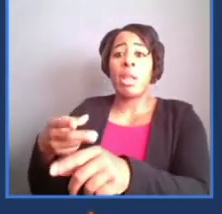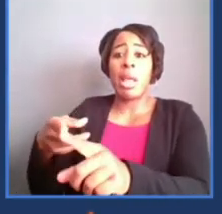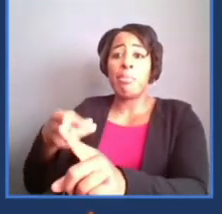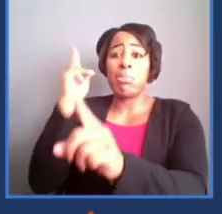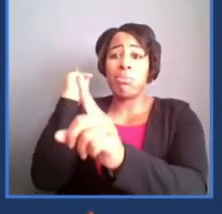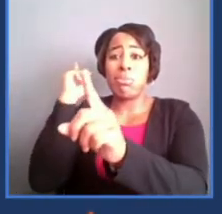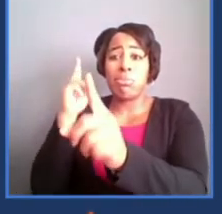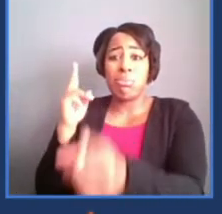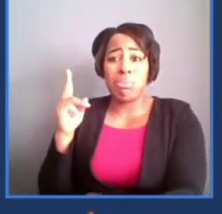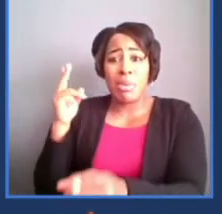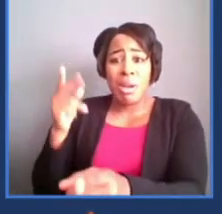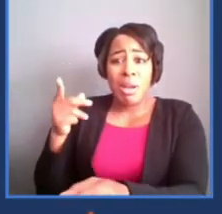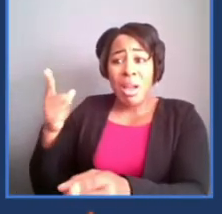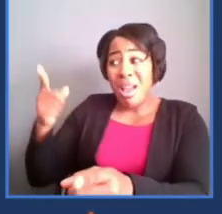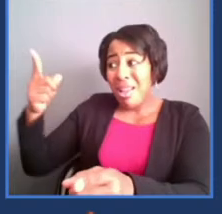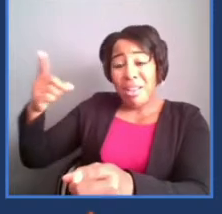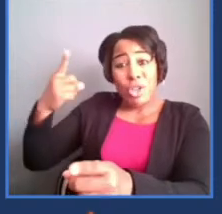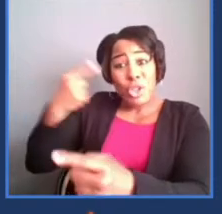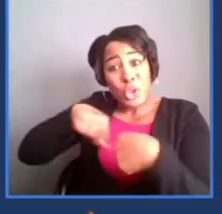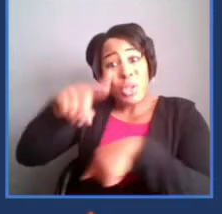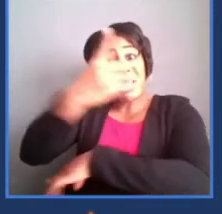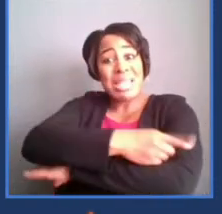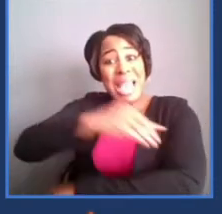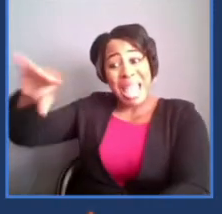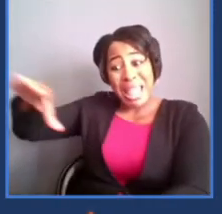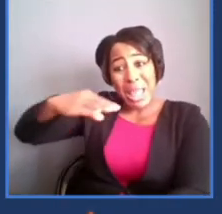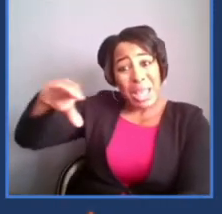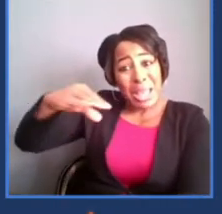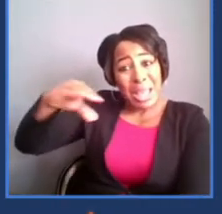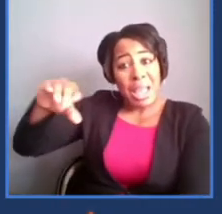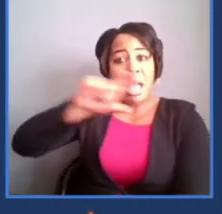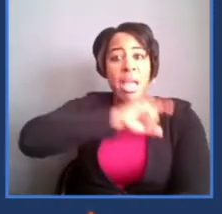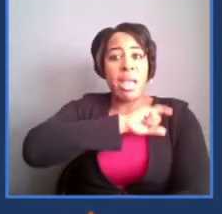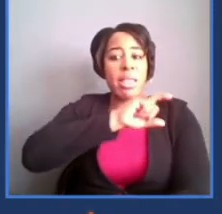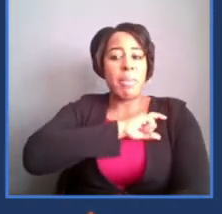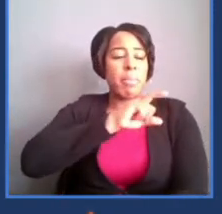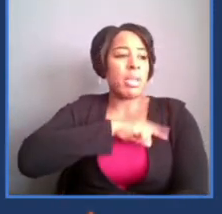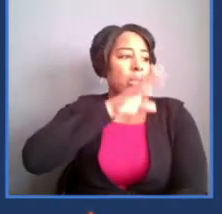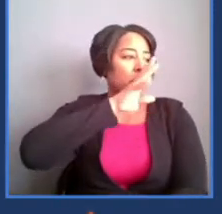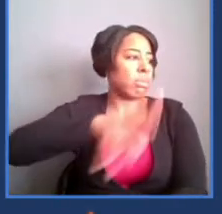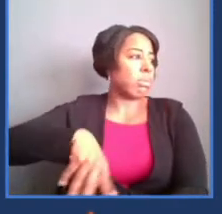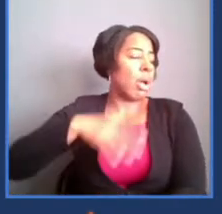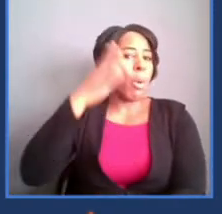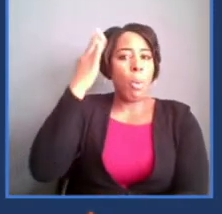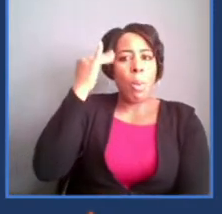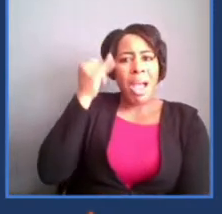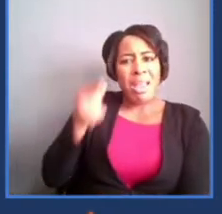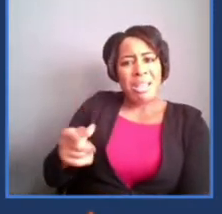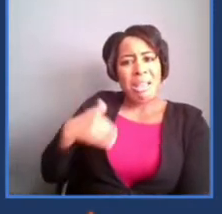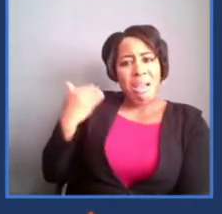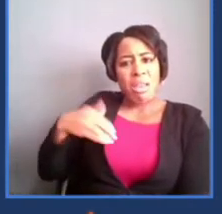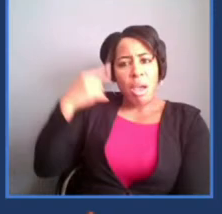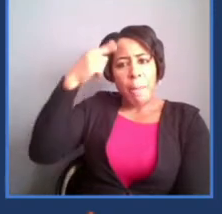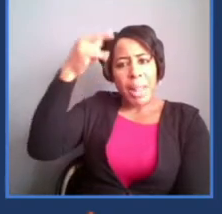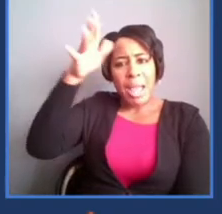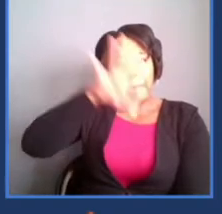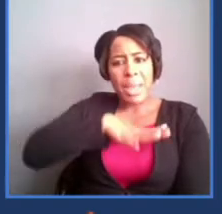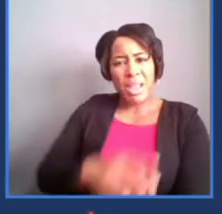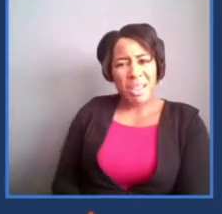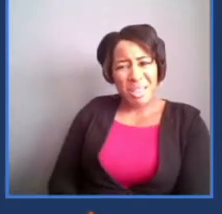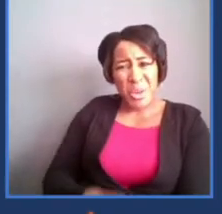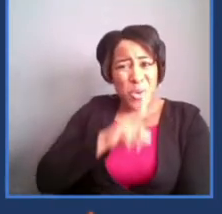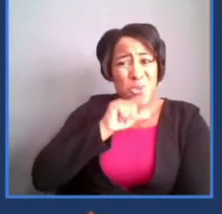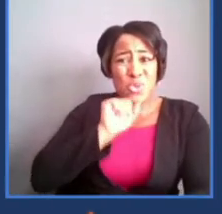and the local authorities look the other way because he is a young black man, that makes a mockery of equal protection under the